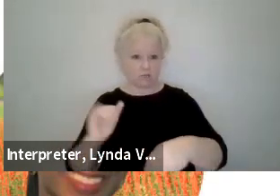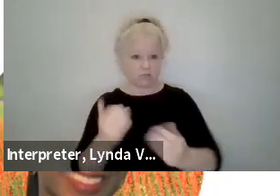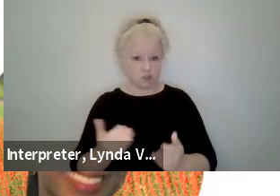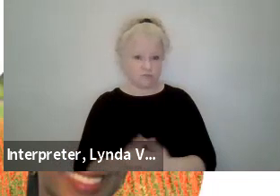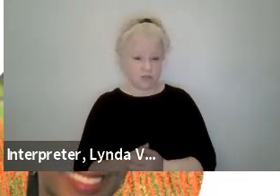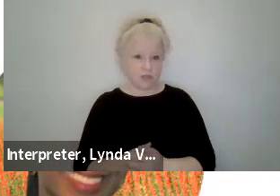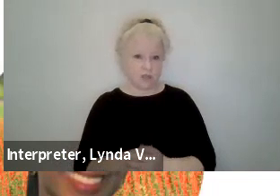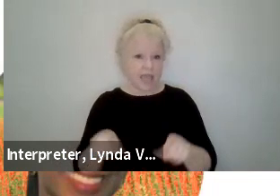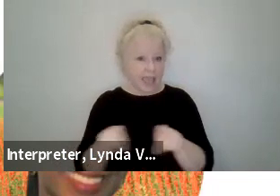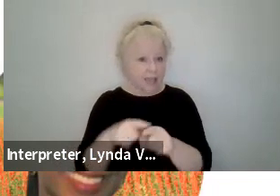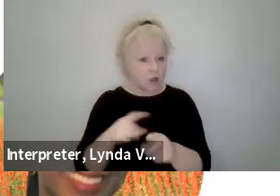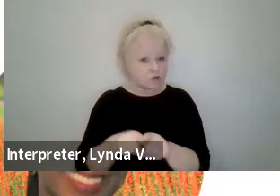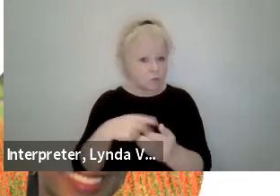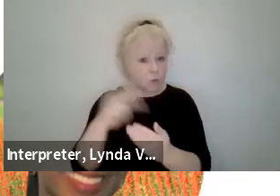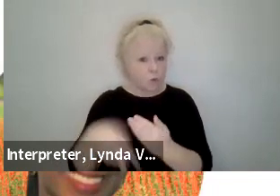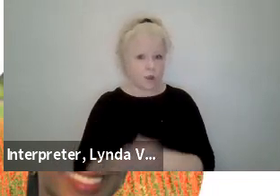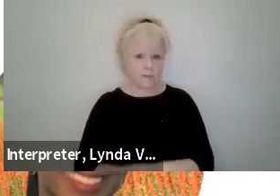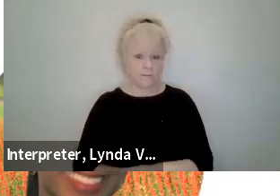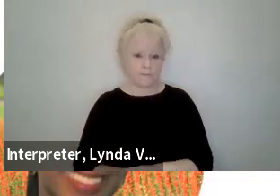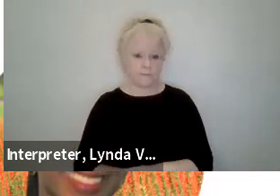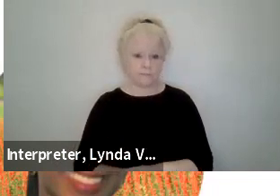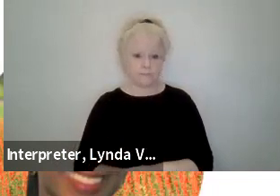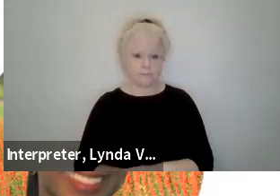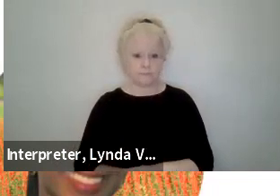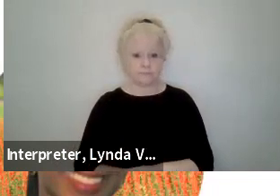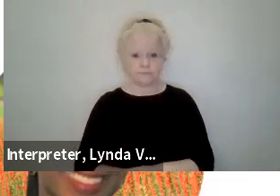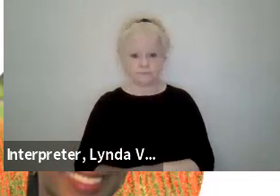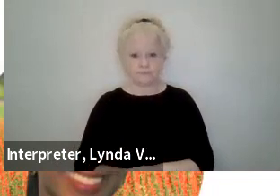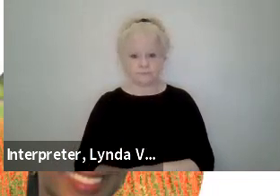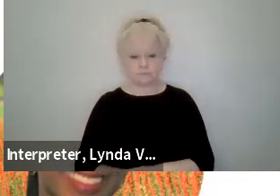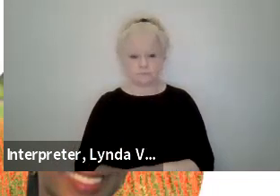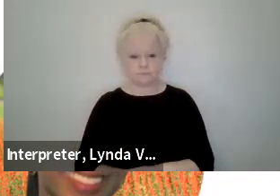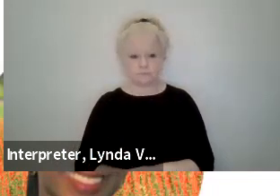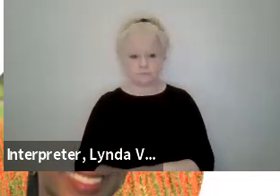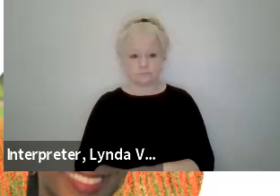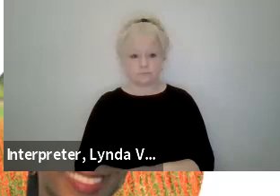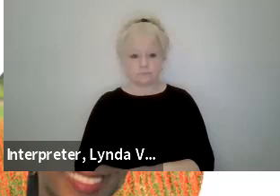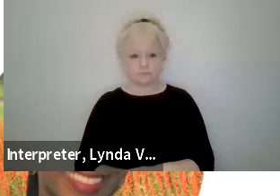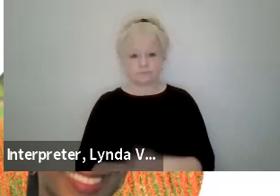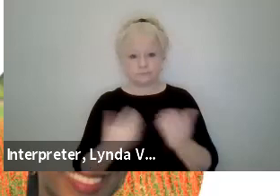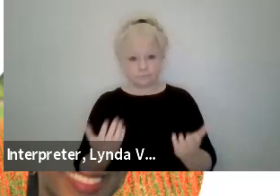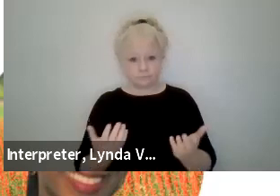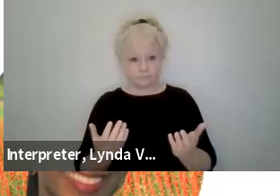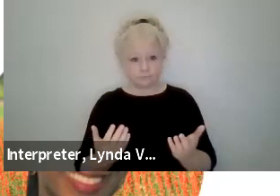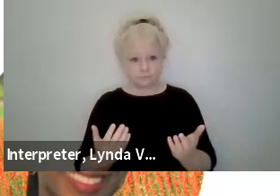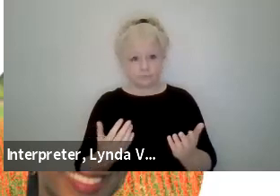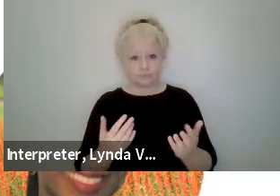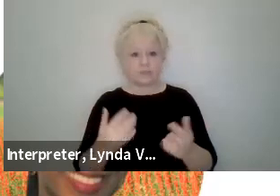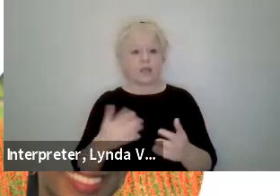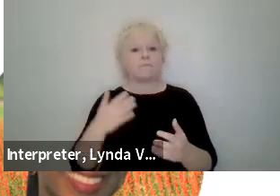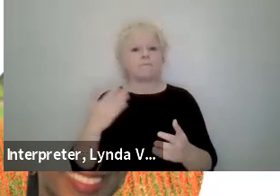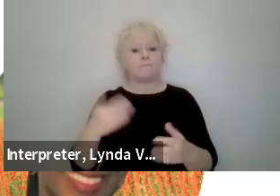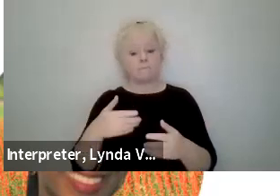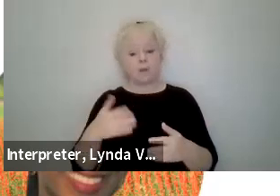and programs. And that's pretty much it. But before I leave you, I want to leave you with